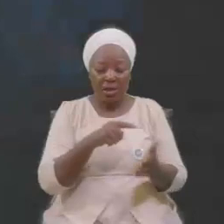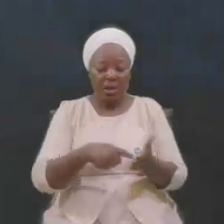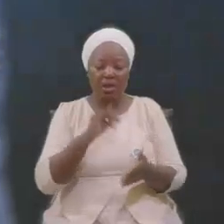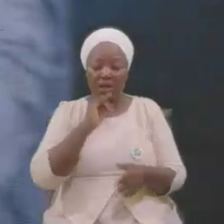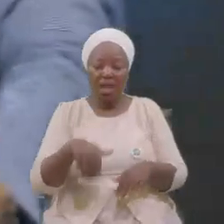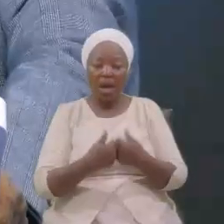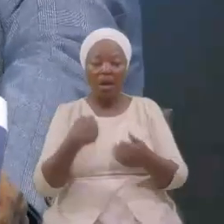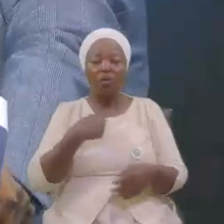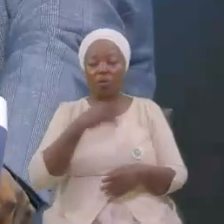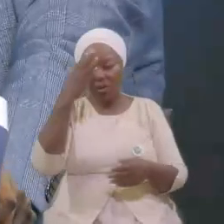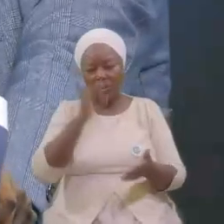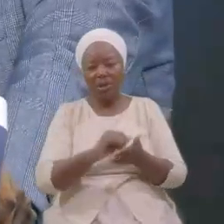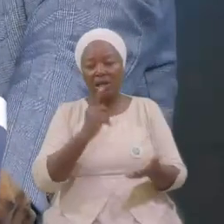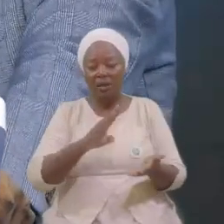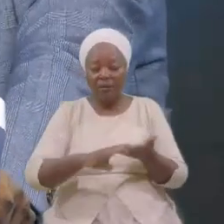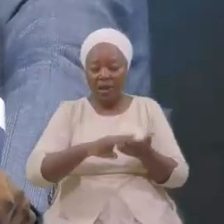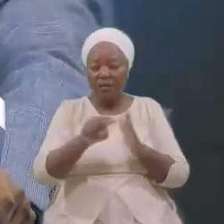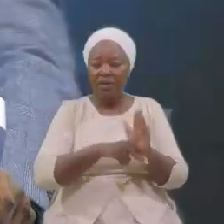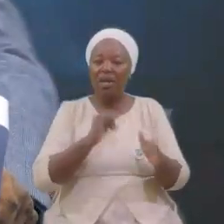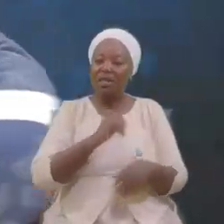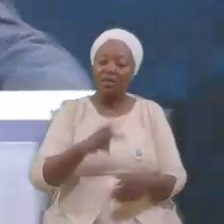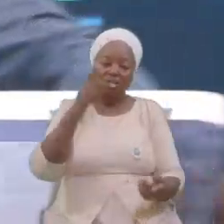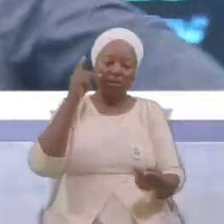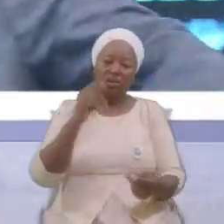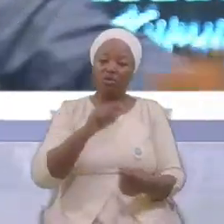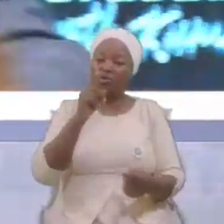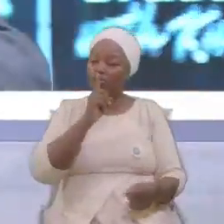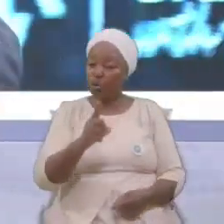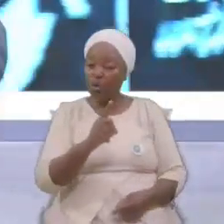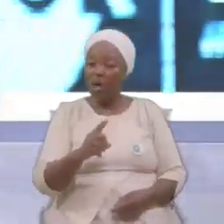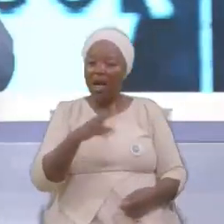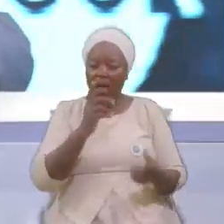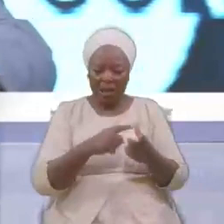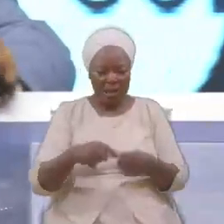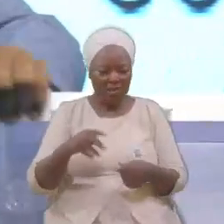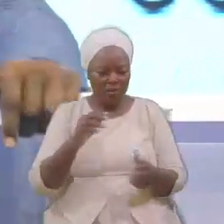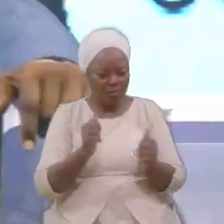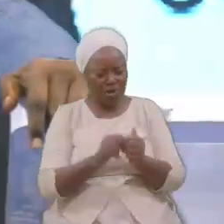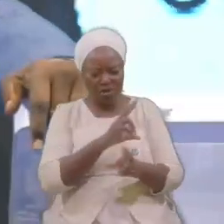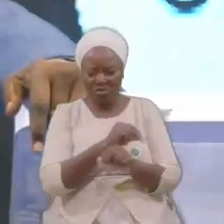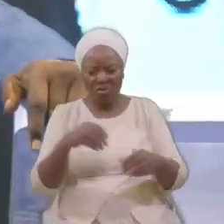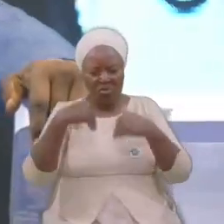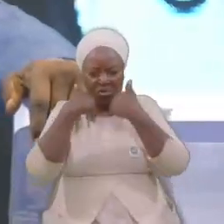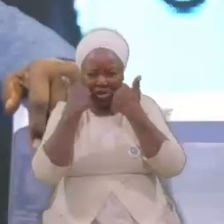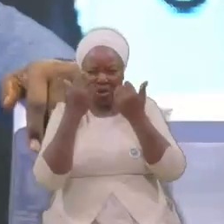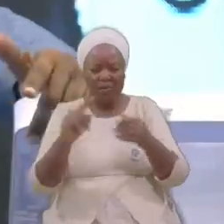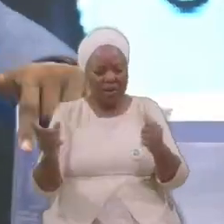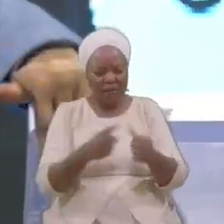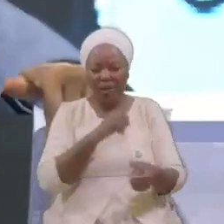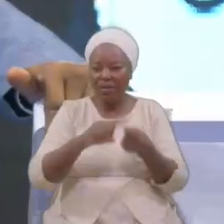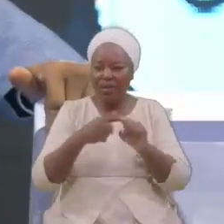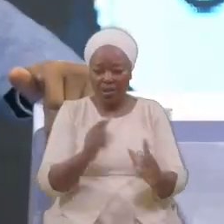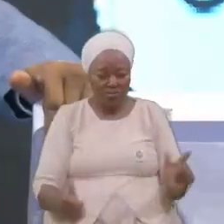the forgiveness is definite, with no shame. The first friend you meet, you're